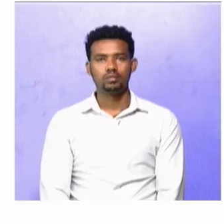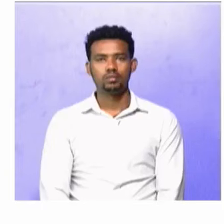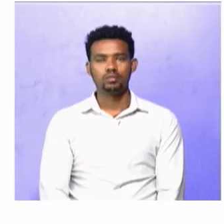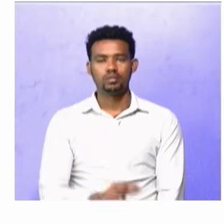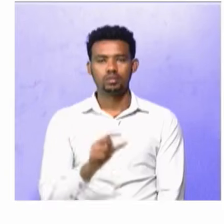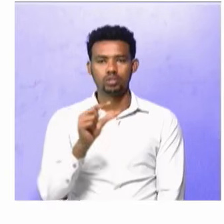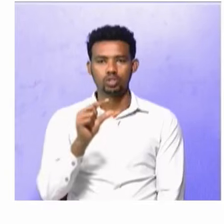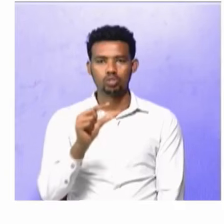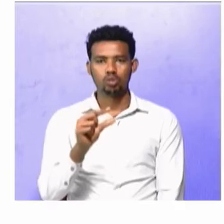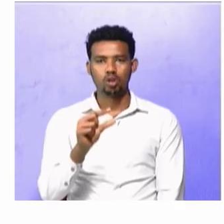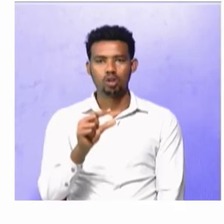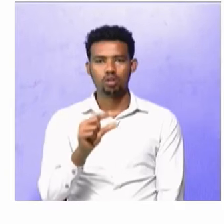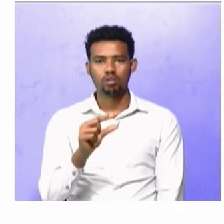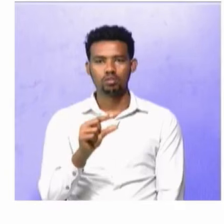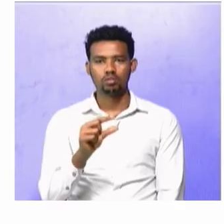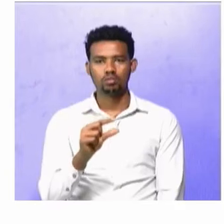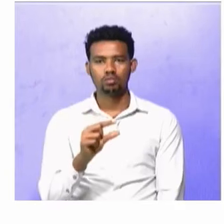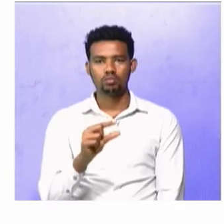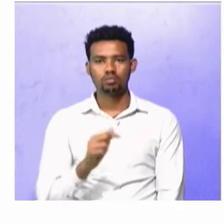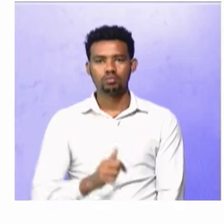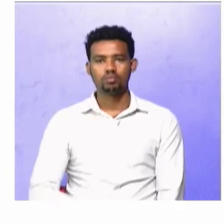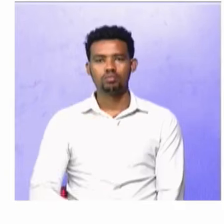small,